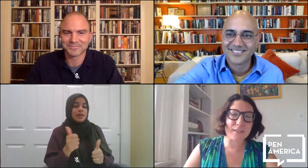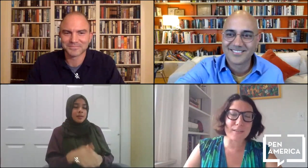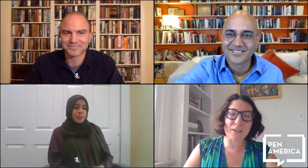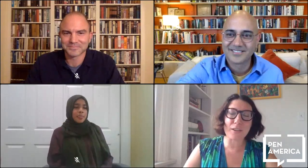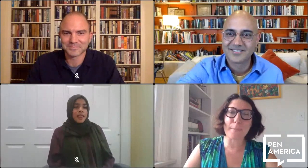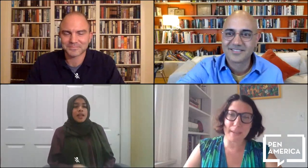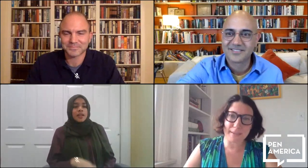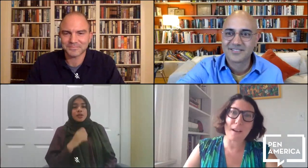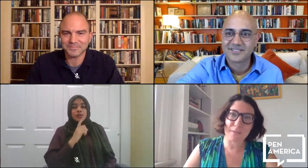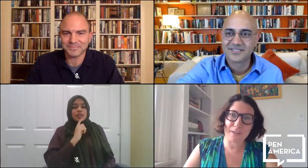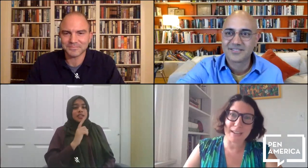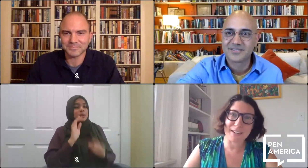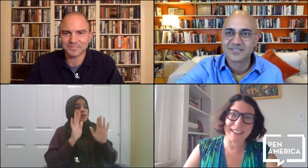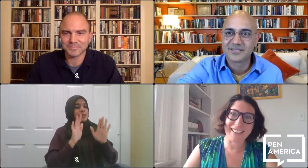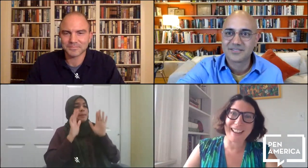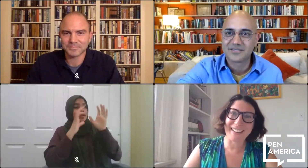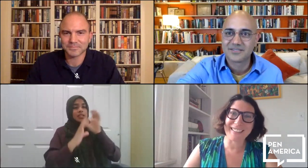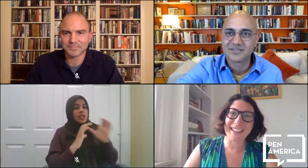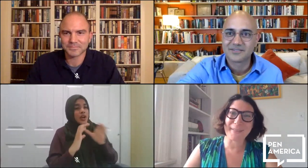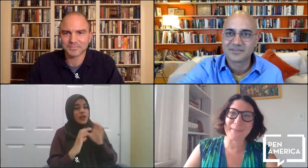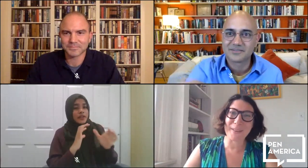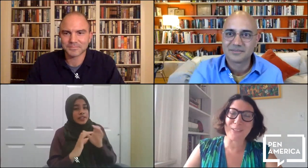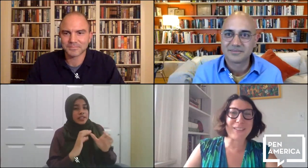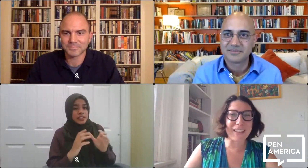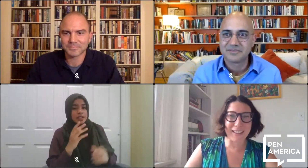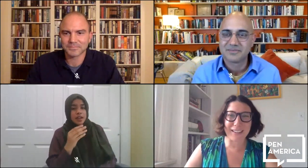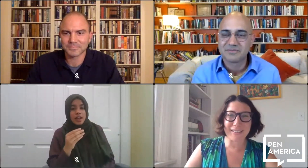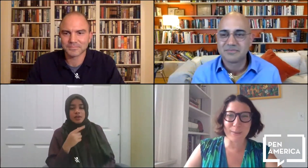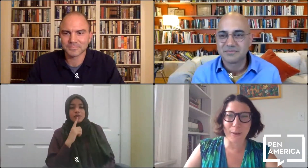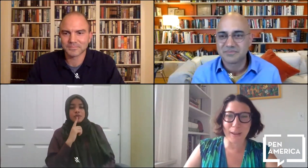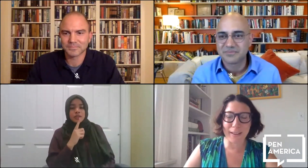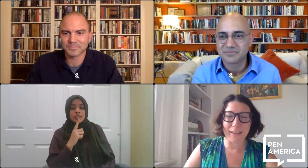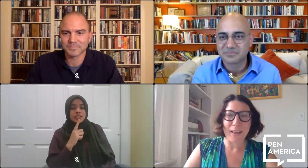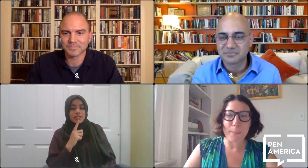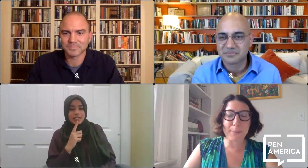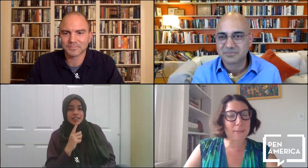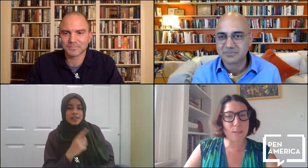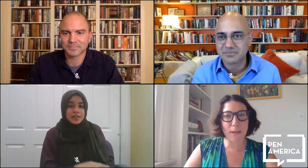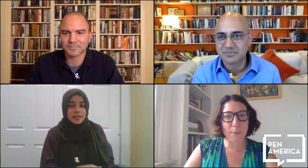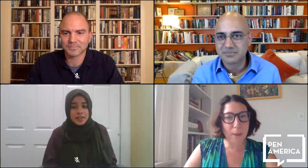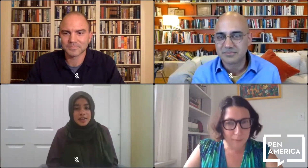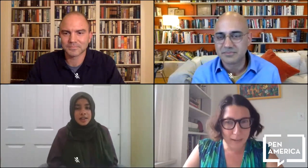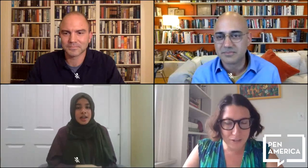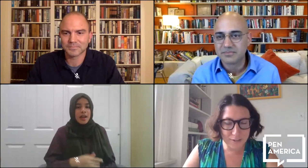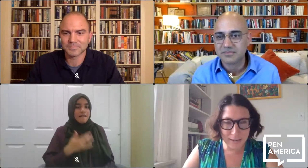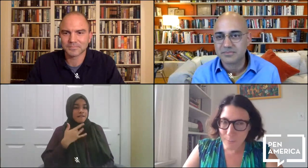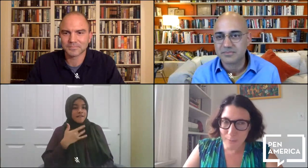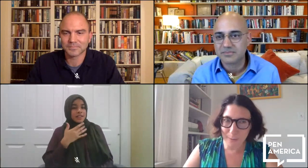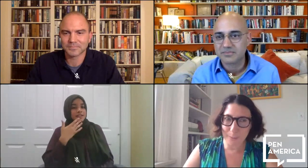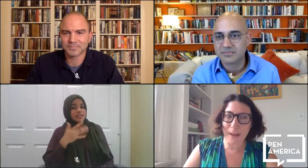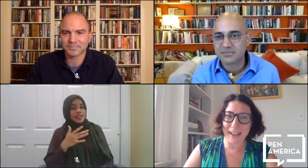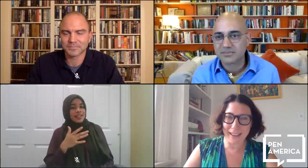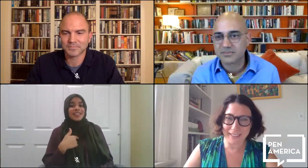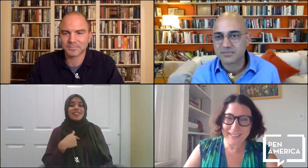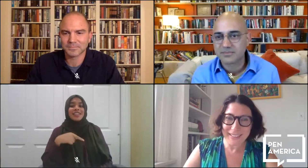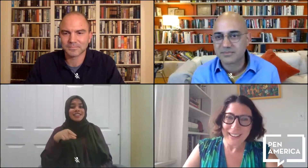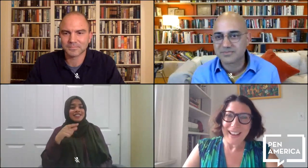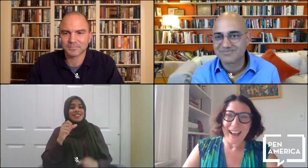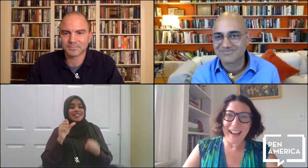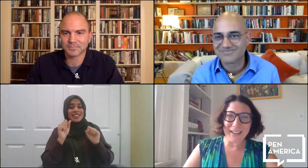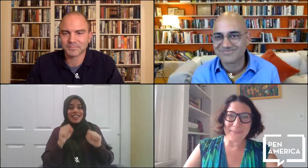really just such an amazing conversation, and we feel lucky to be able to spend publication day with you,